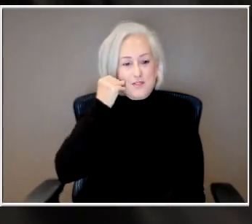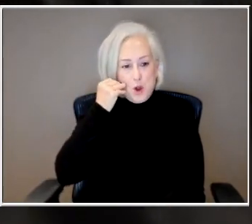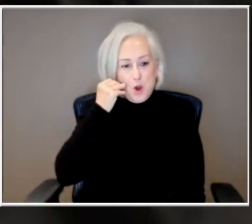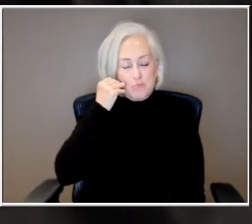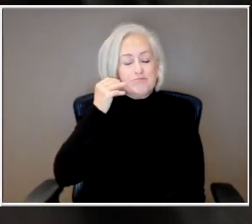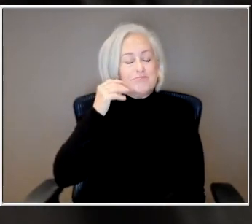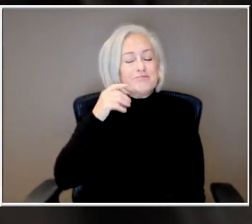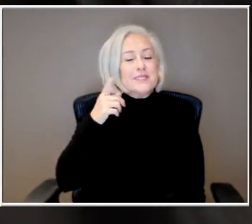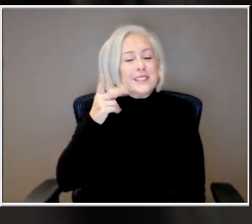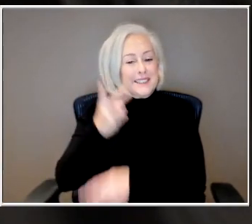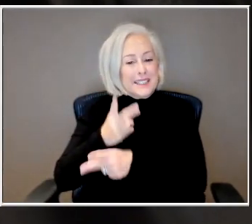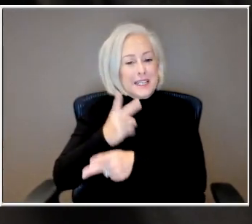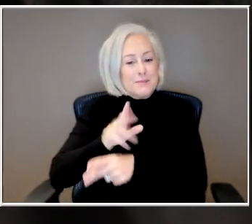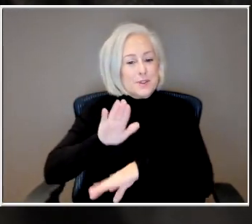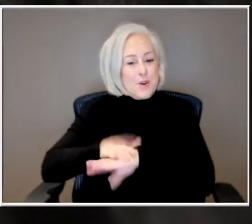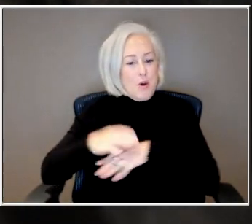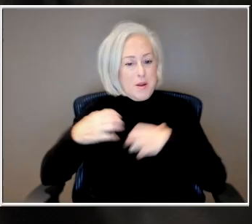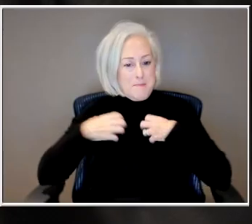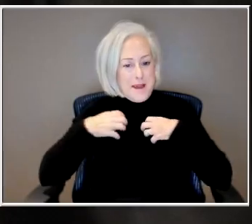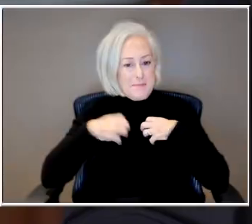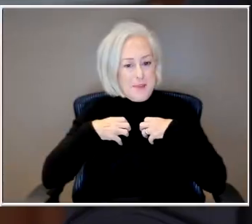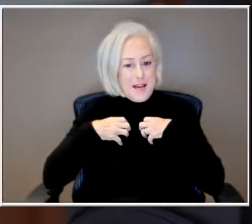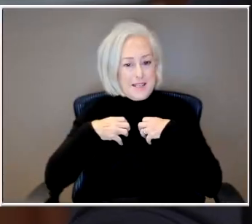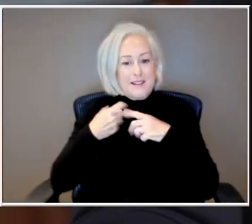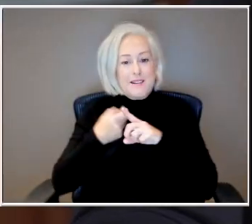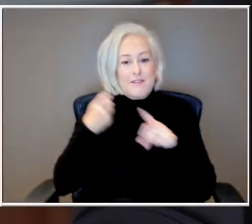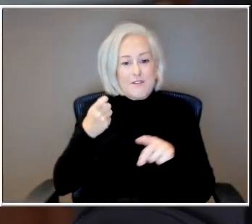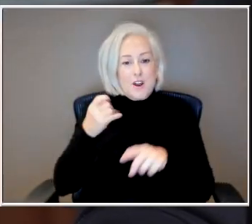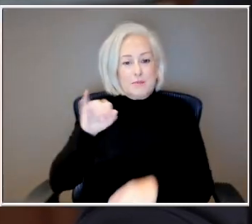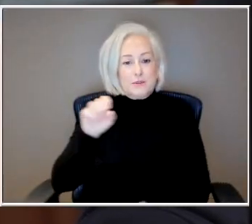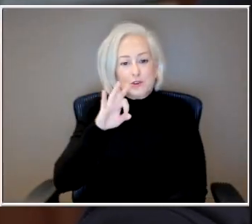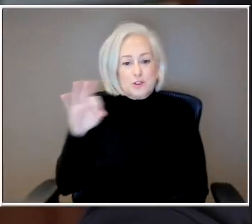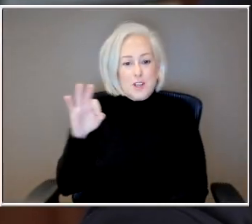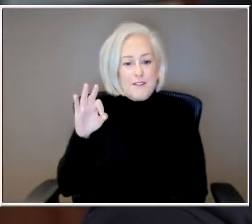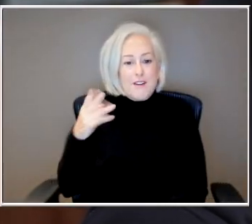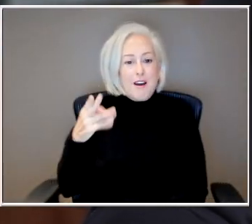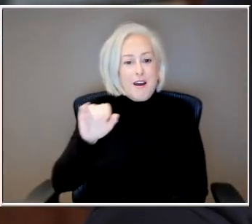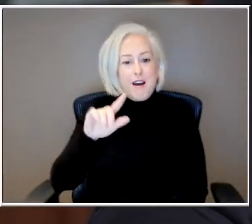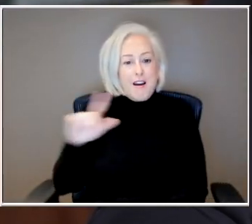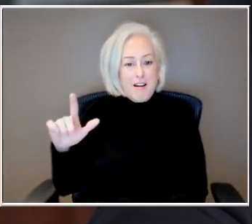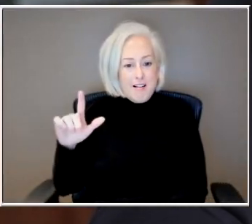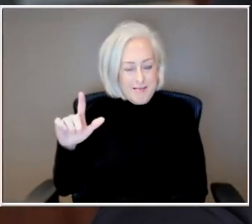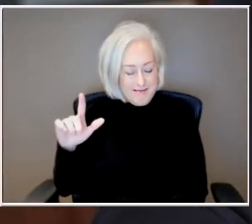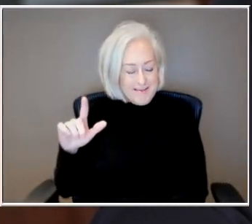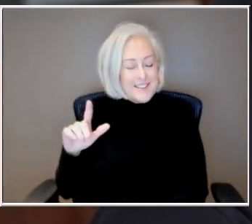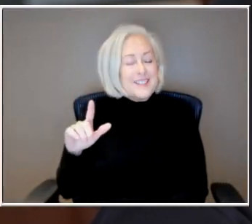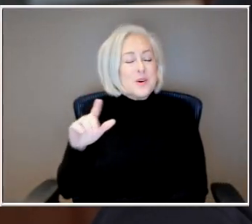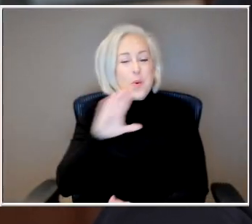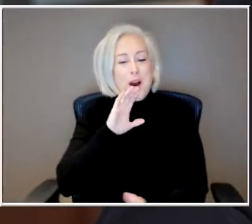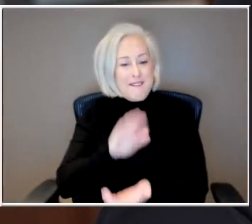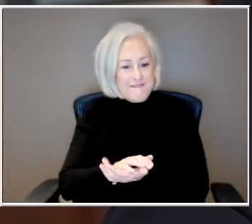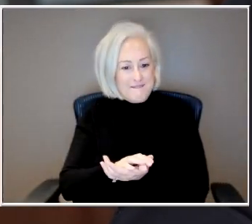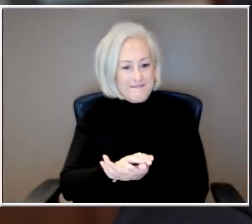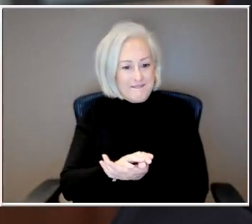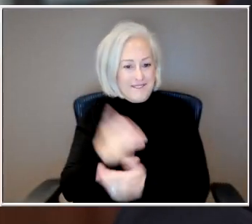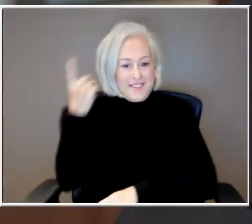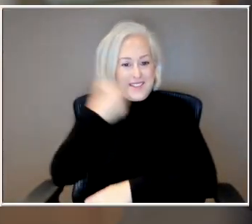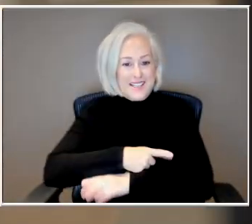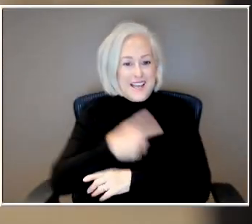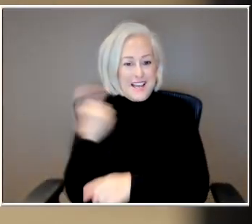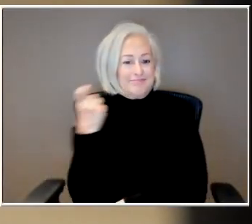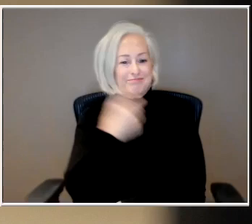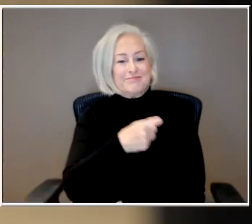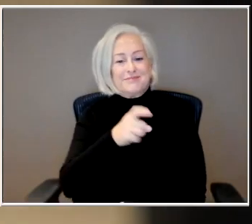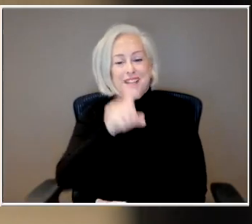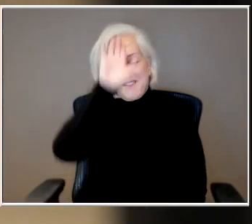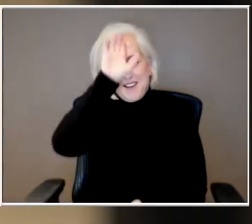backpack, given to him by Jeff Hull's wife. This is the day you gave me my husband back. Oh, wow. It was. It was cool.